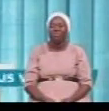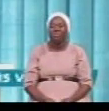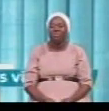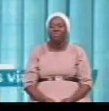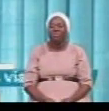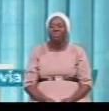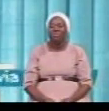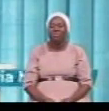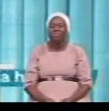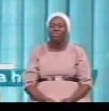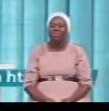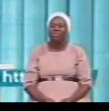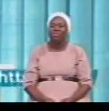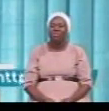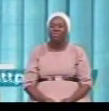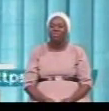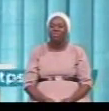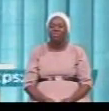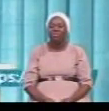Let's sing and rejoice.